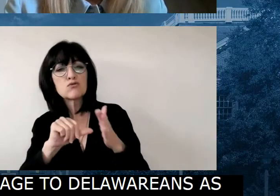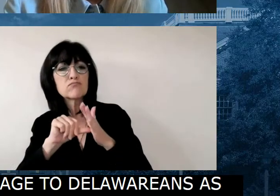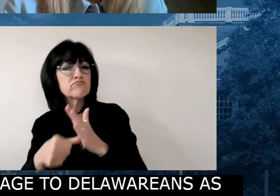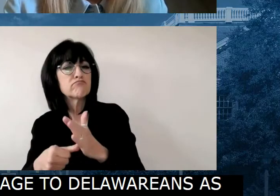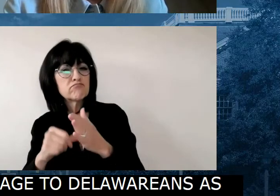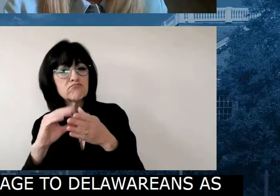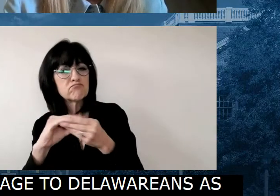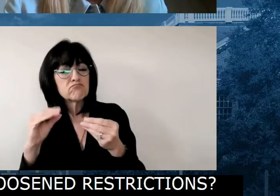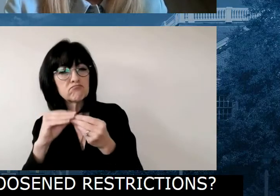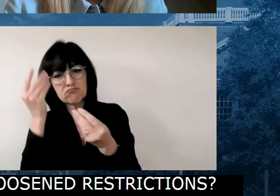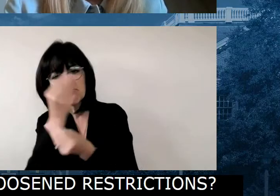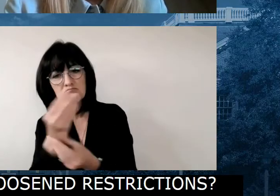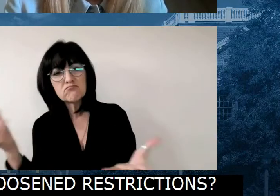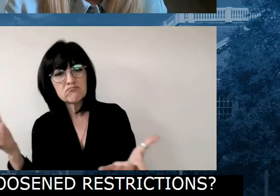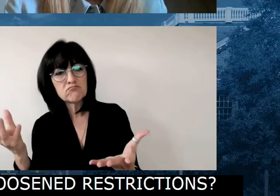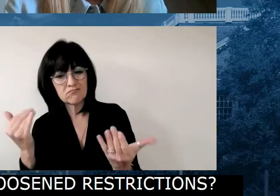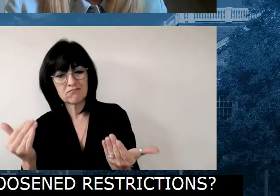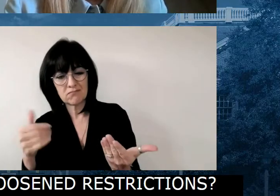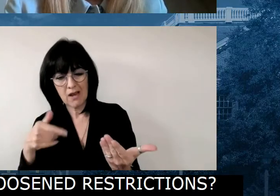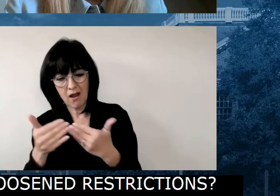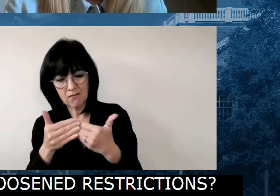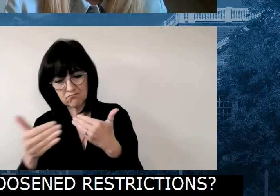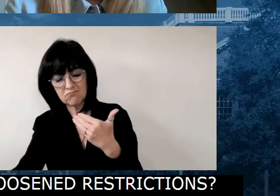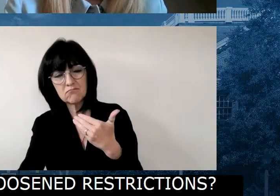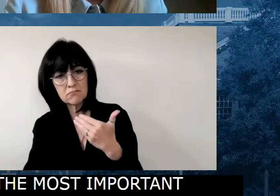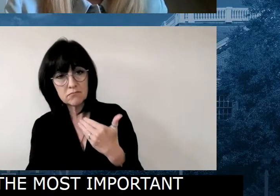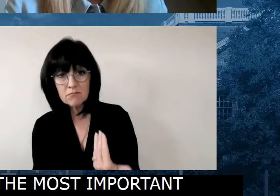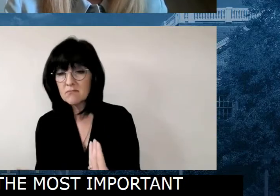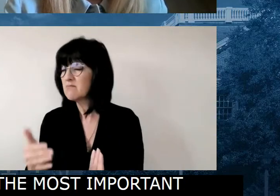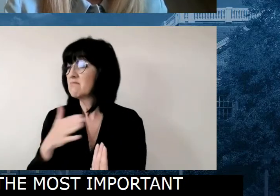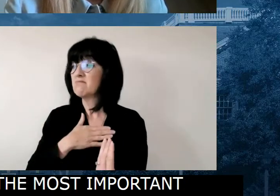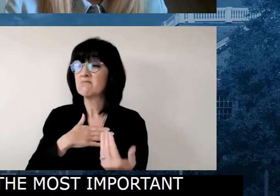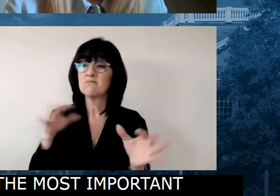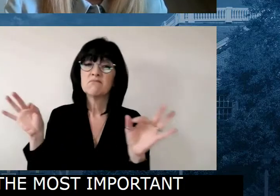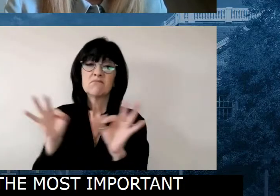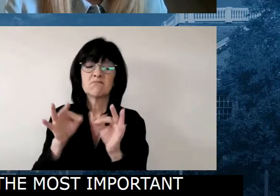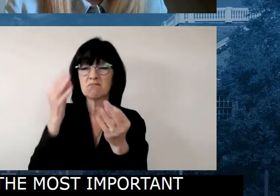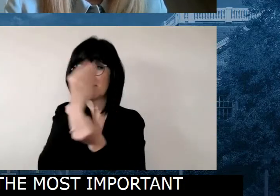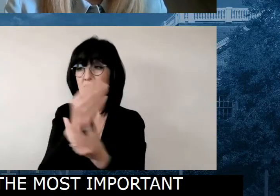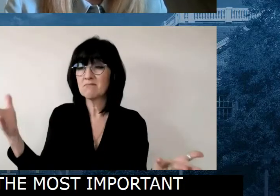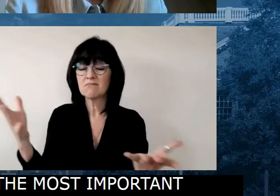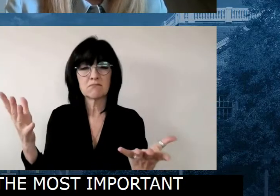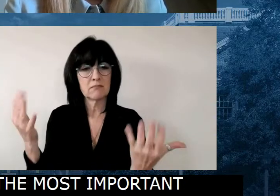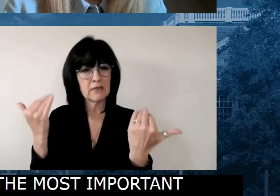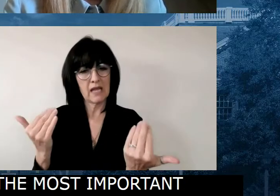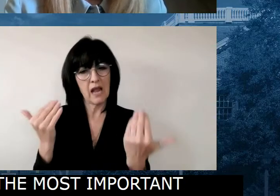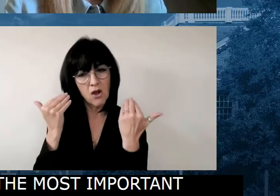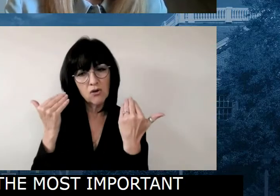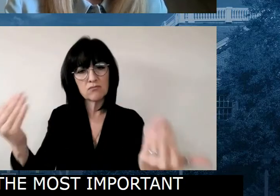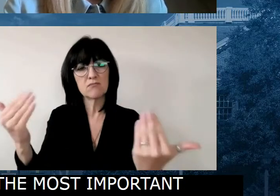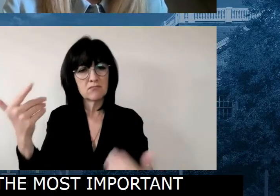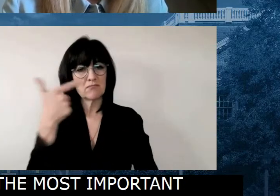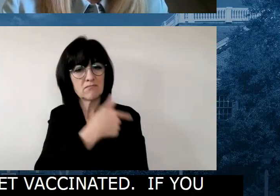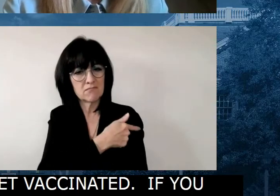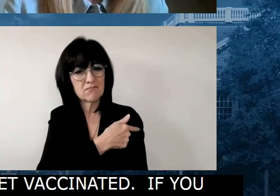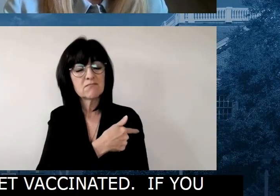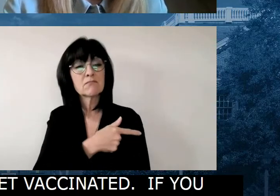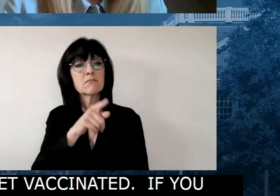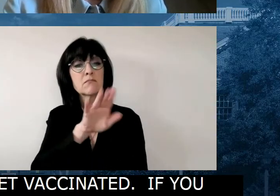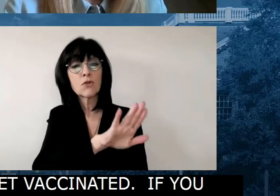now is to get vaccinated. If you haven't, if you have, encourage your relatives, your family